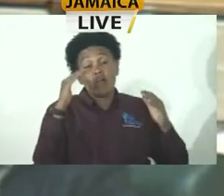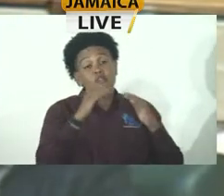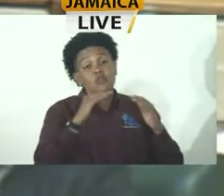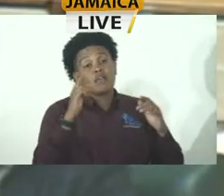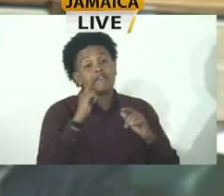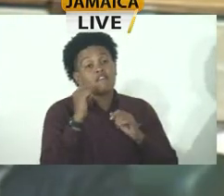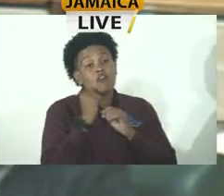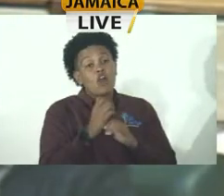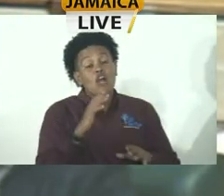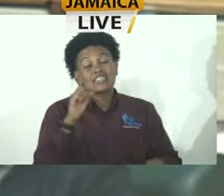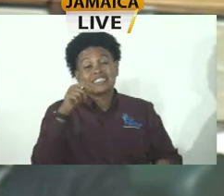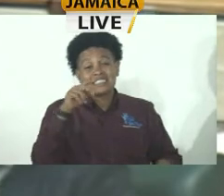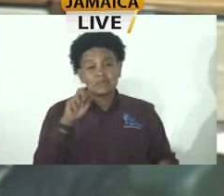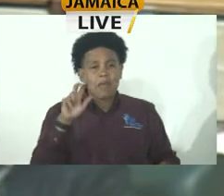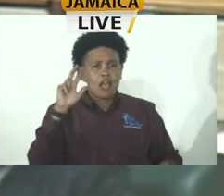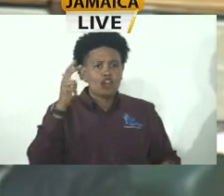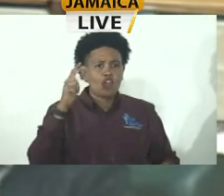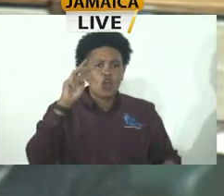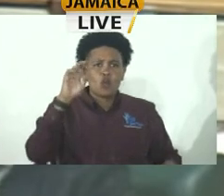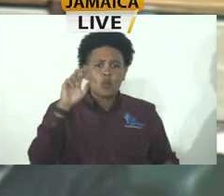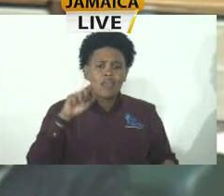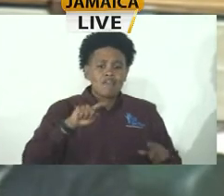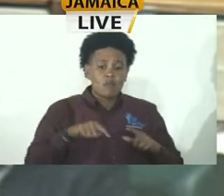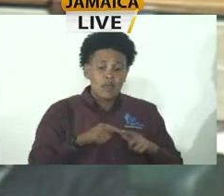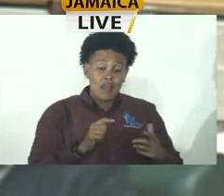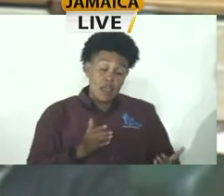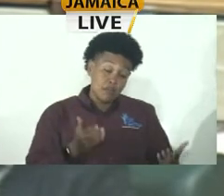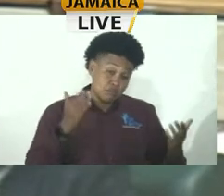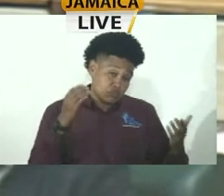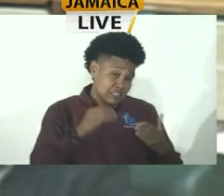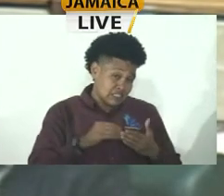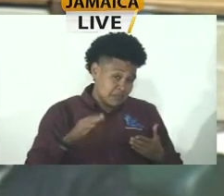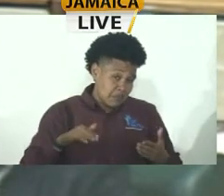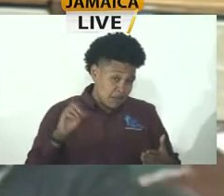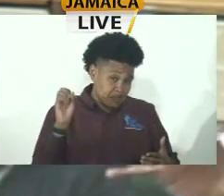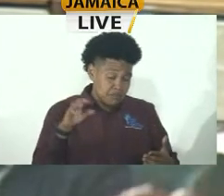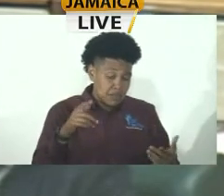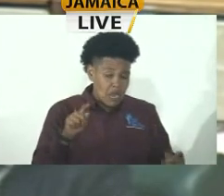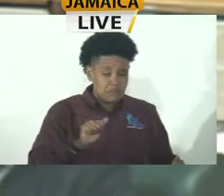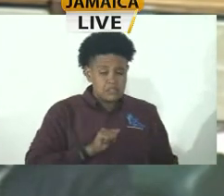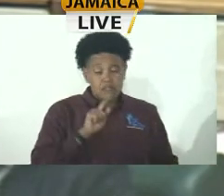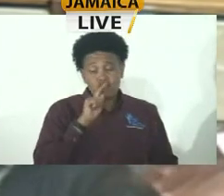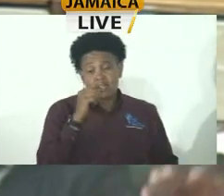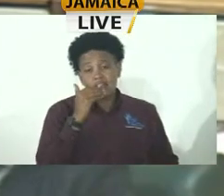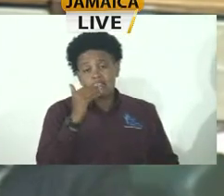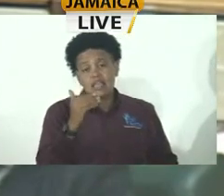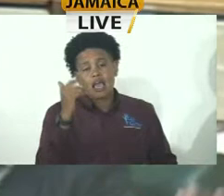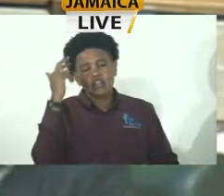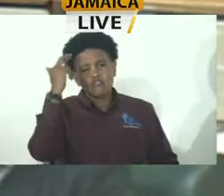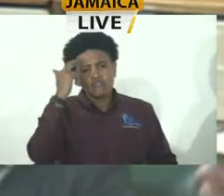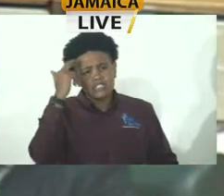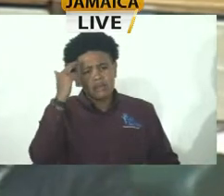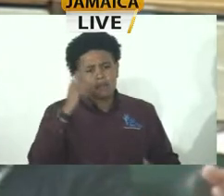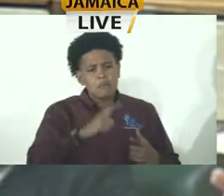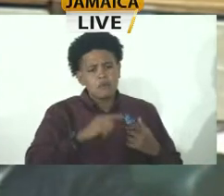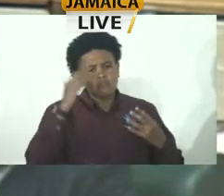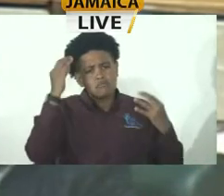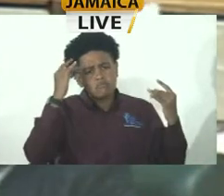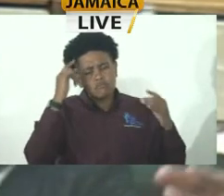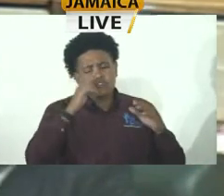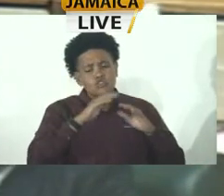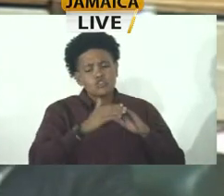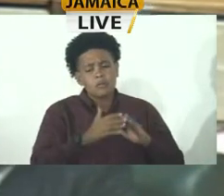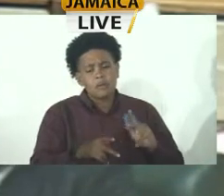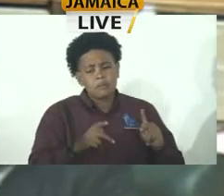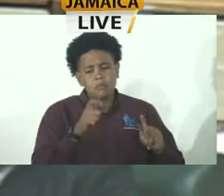and a third wave and so in when i present here in parliament madam speaker i thank the reasonable and rational jamaicans who have